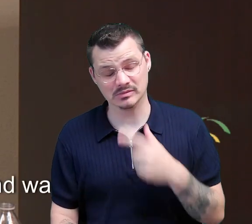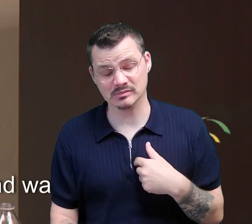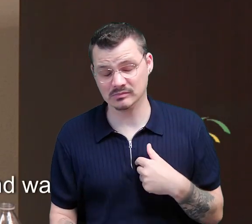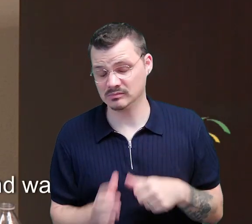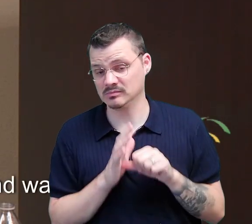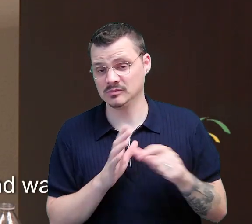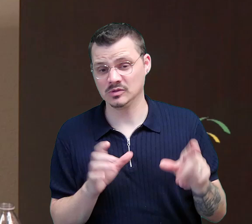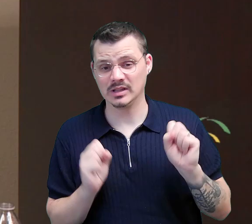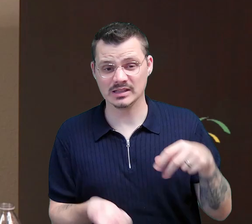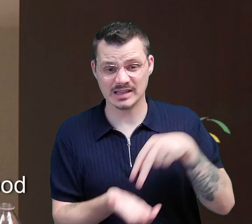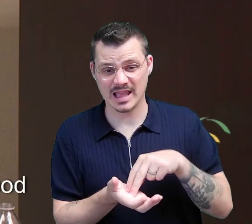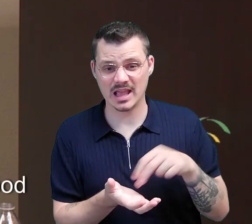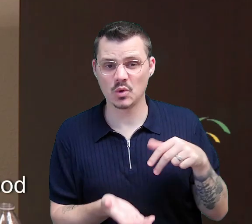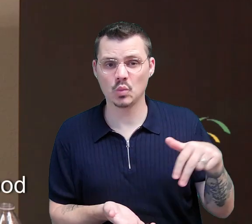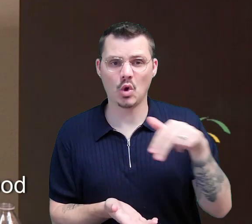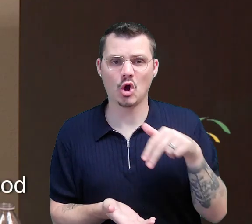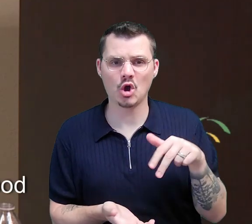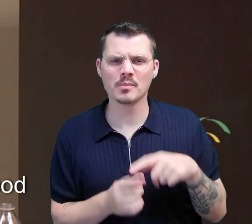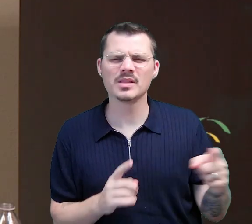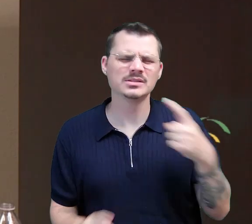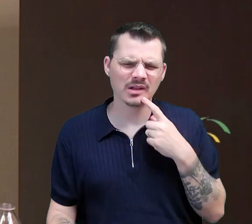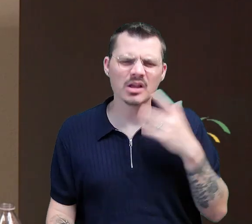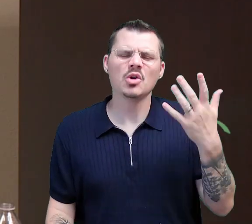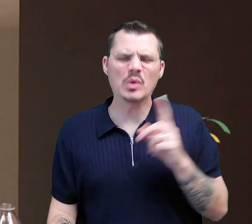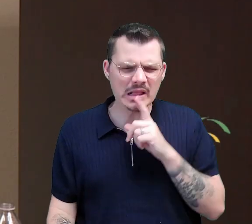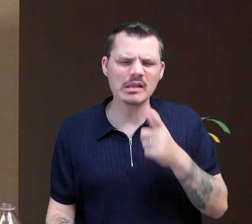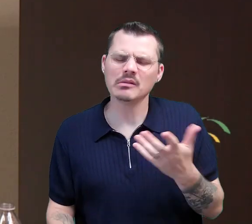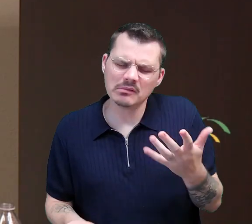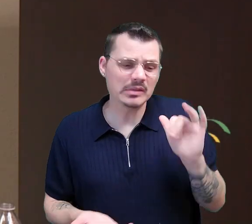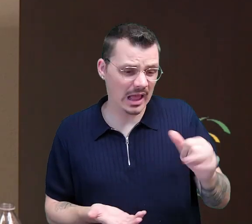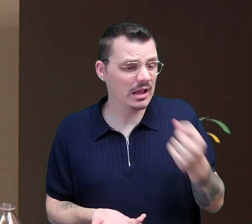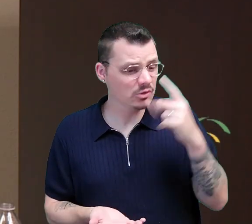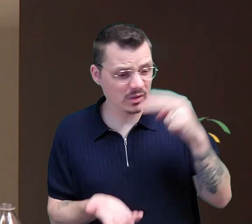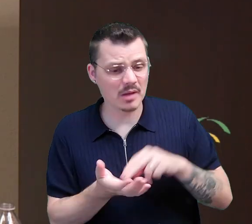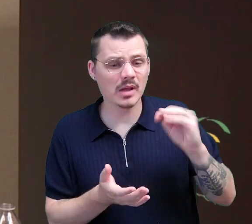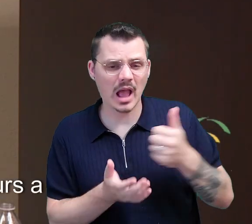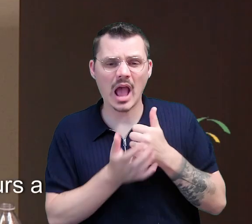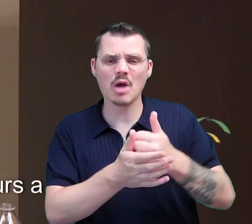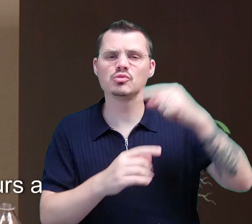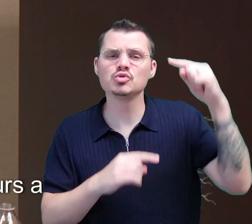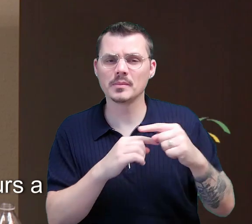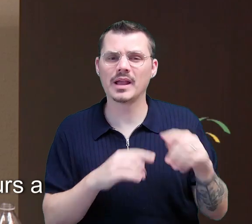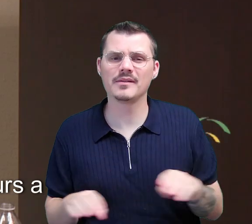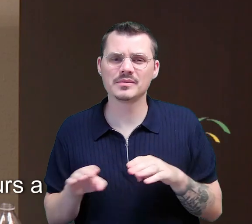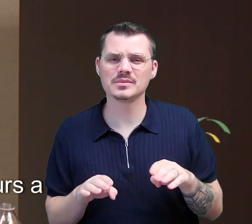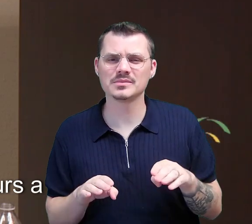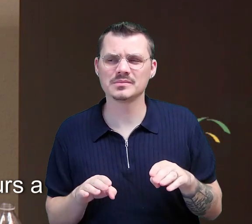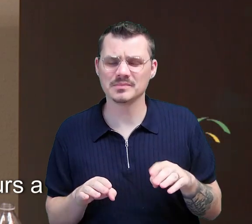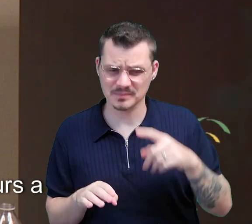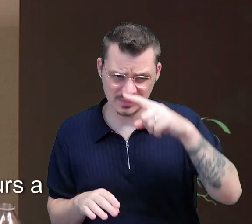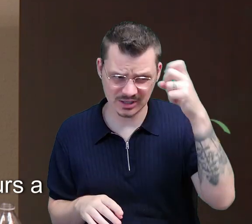she could stand and walk. They said, well, it's really done a good job reducing the behavior. Is that because she's